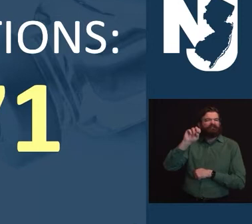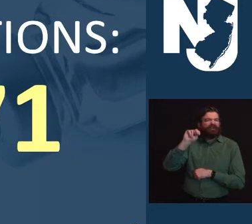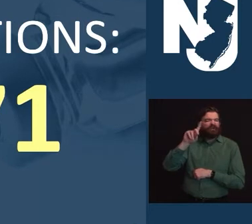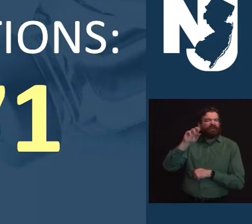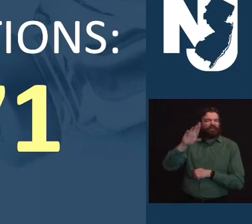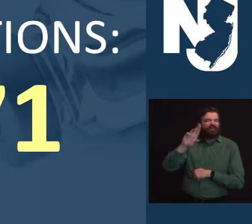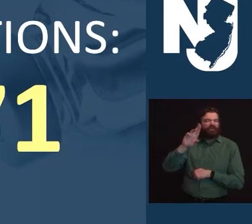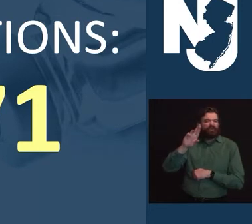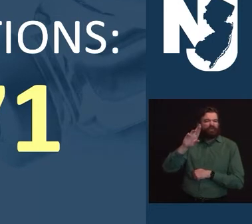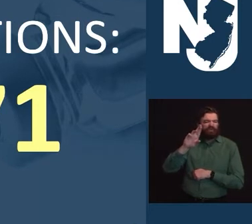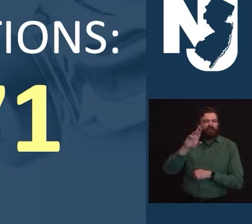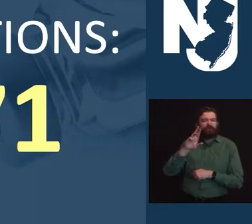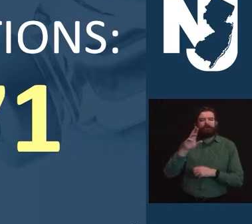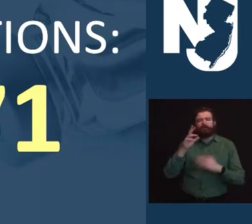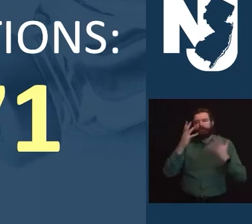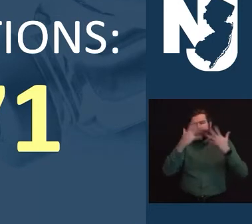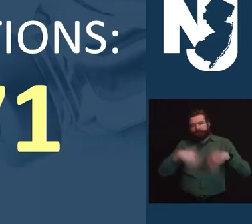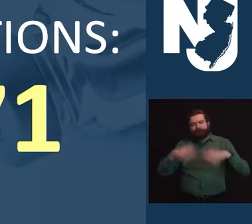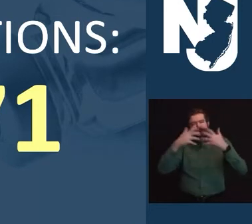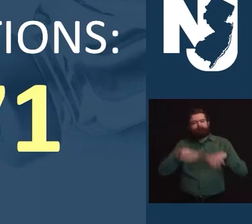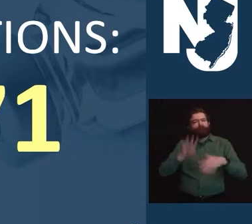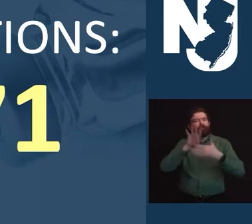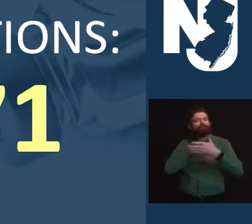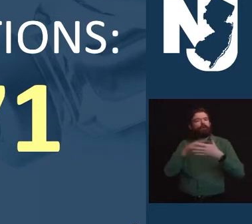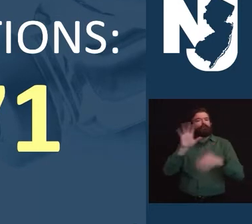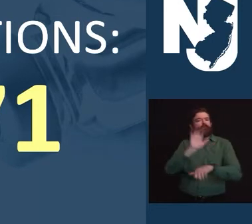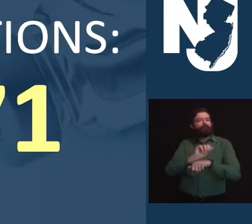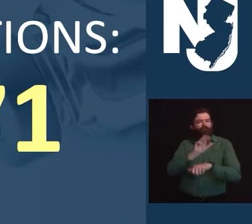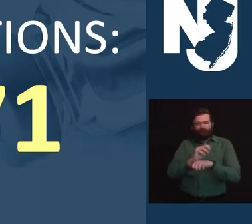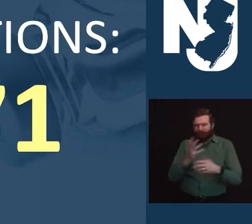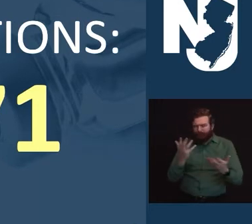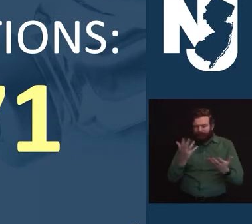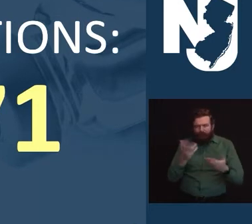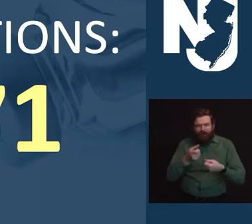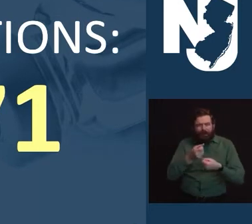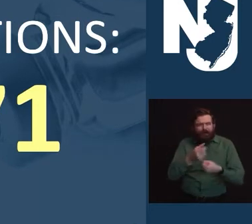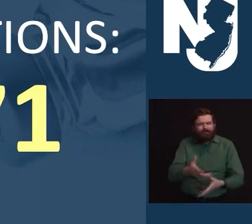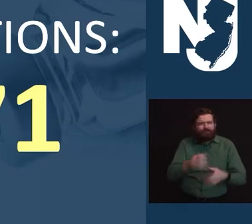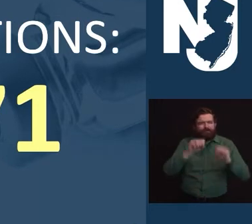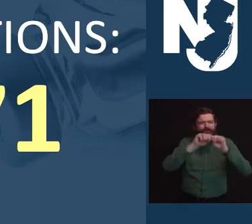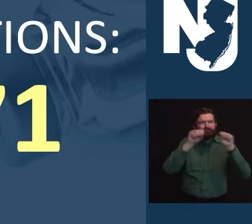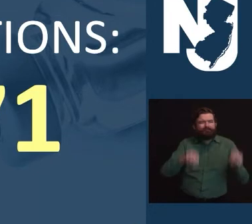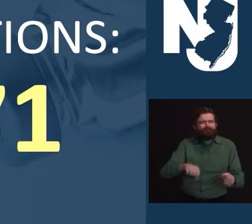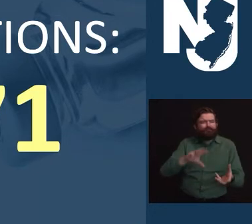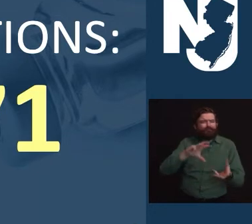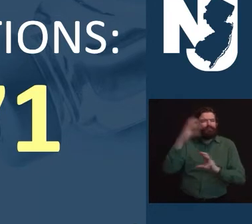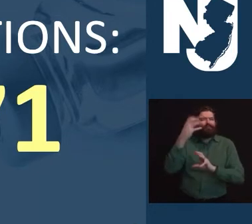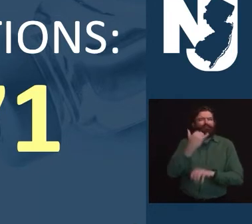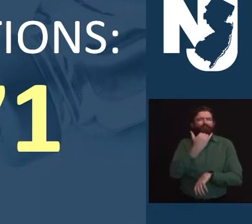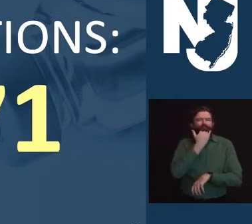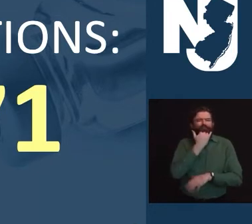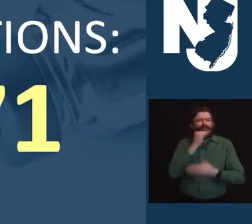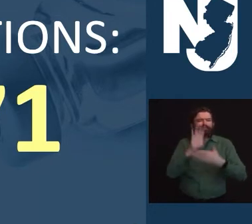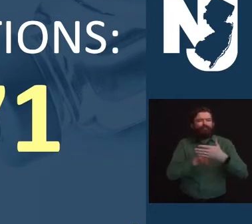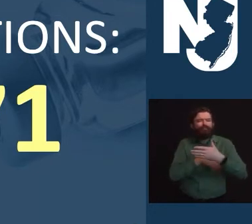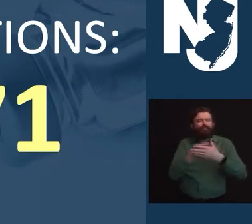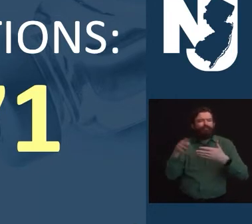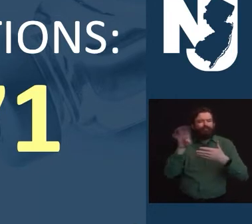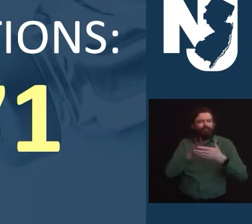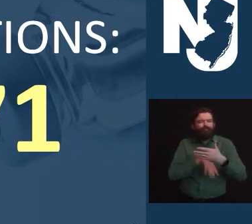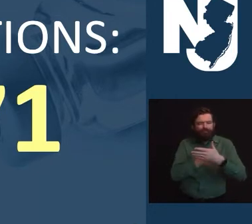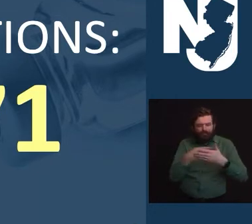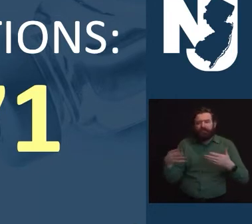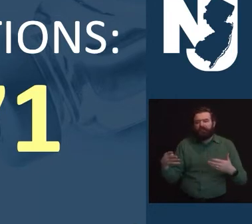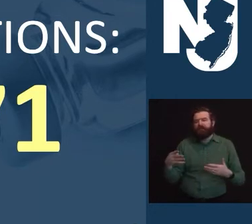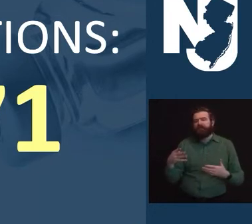root cause and that this does not happen again. I want to give a colleague a big shout out here, and a guy, Pat, you and I know well, Chris